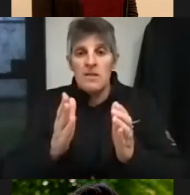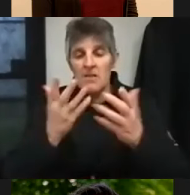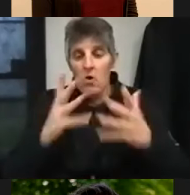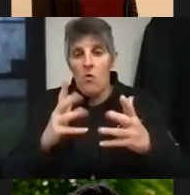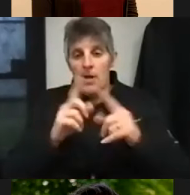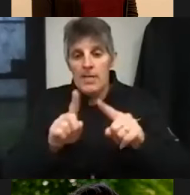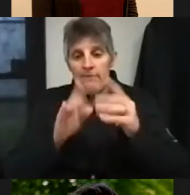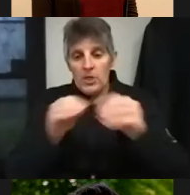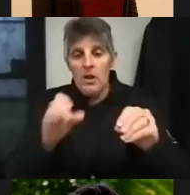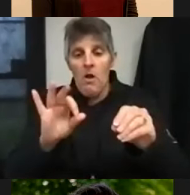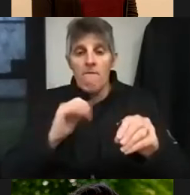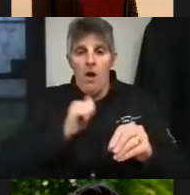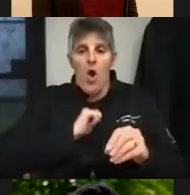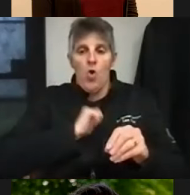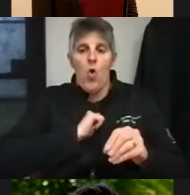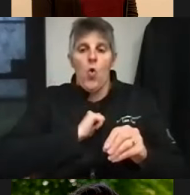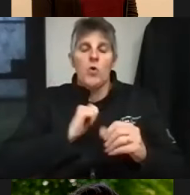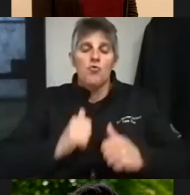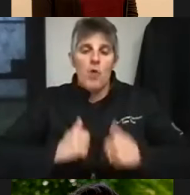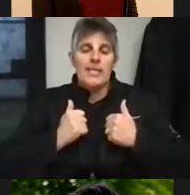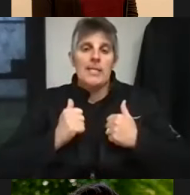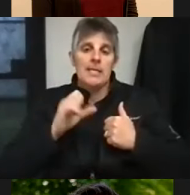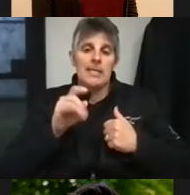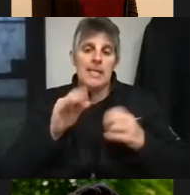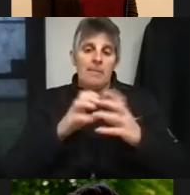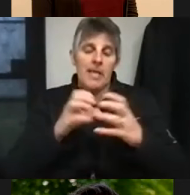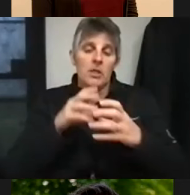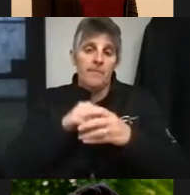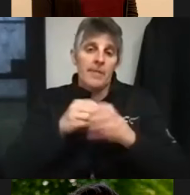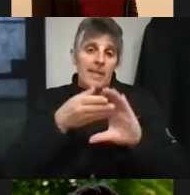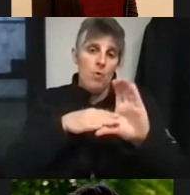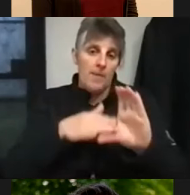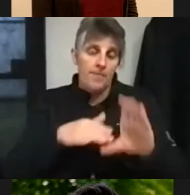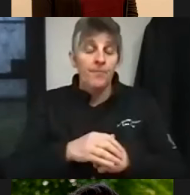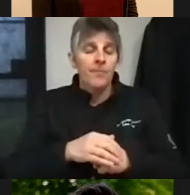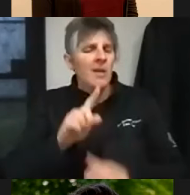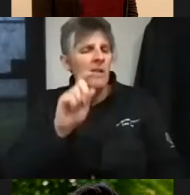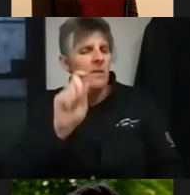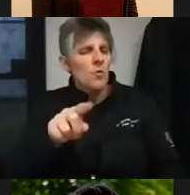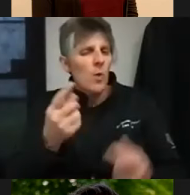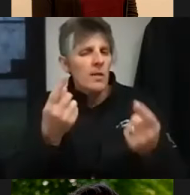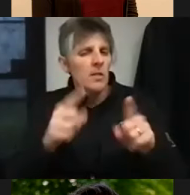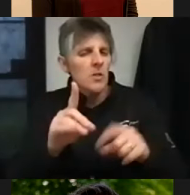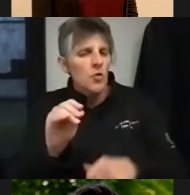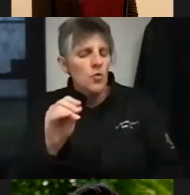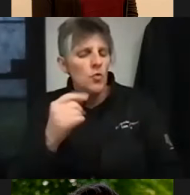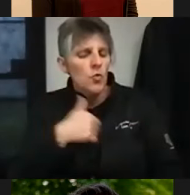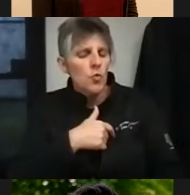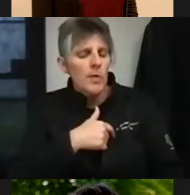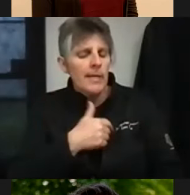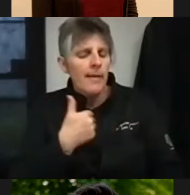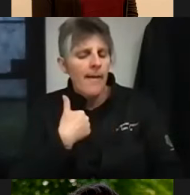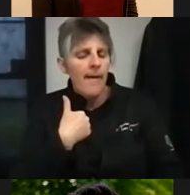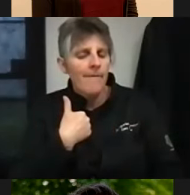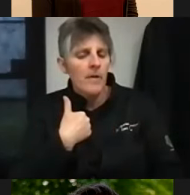differentiation of our own resident stem cells in the retina. The question is, do we have